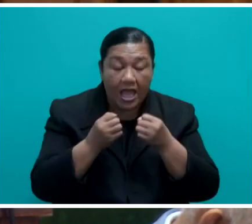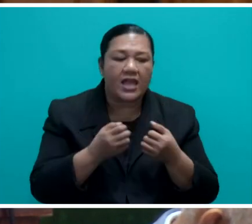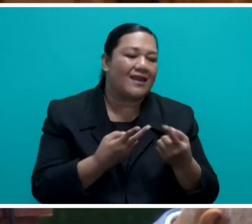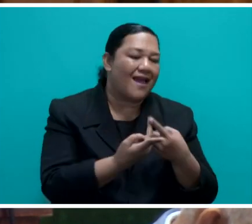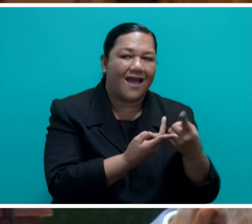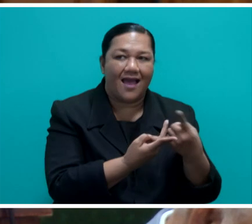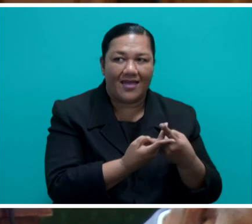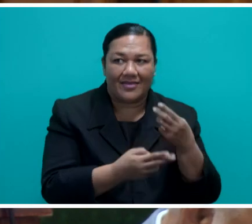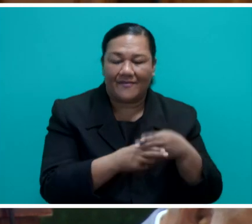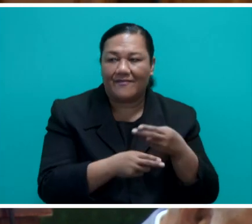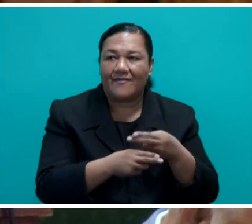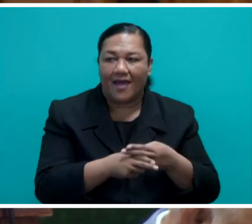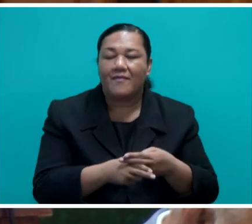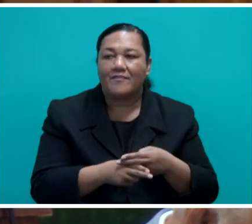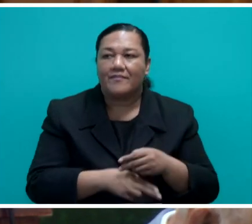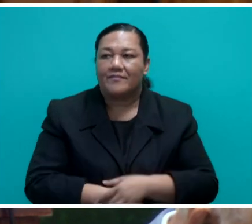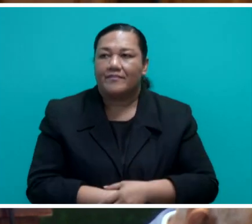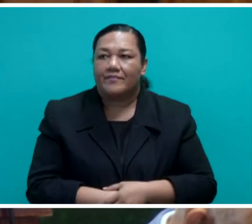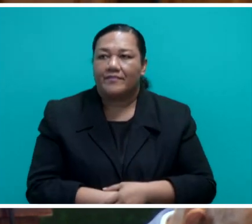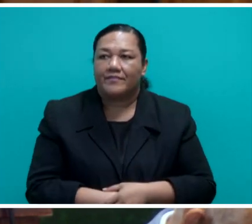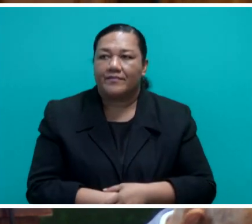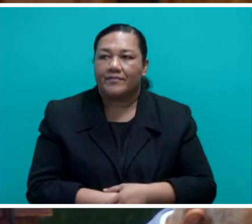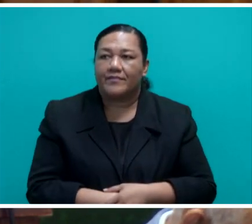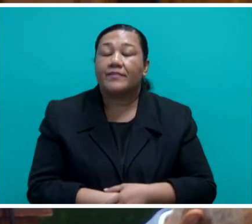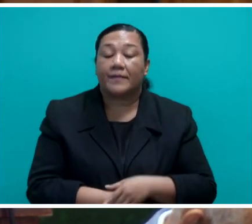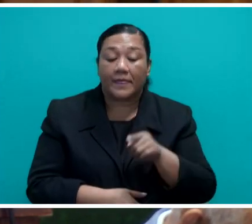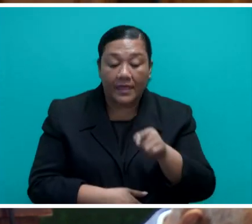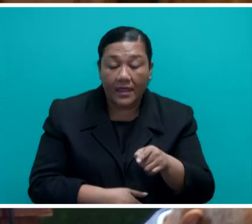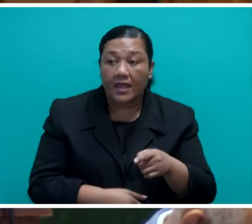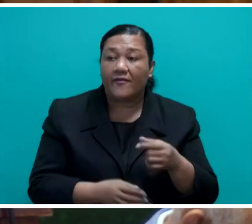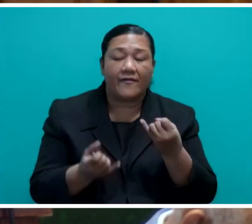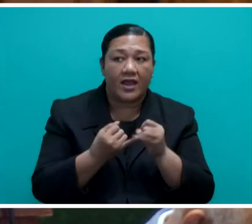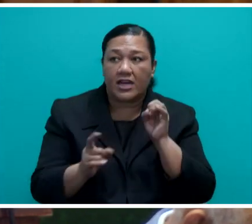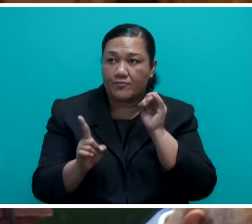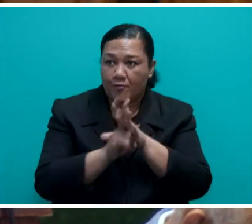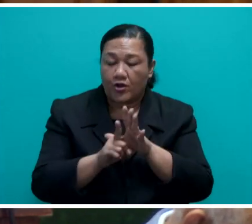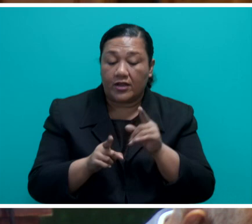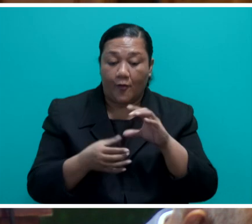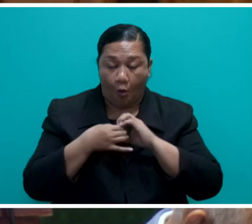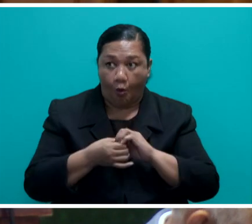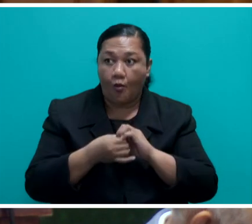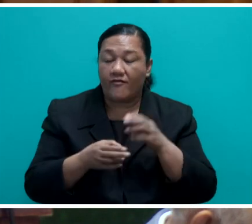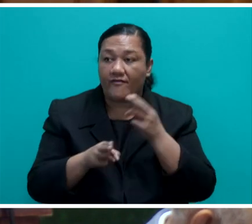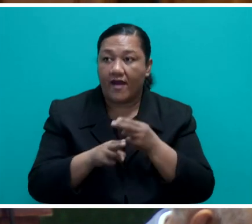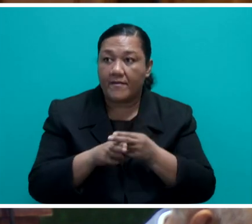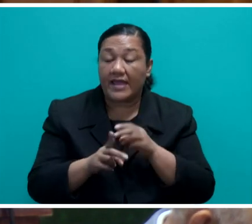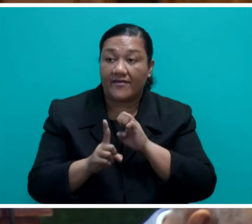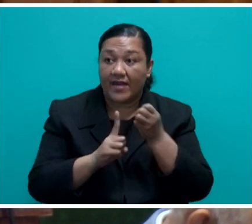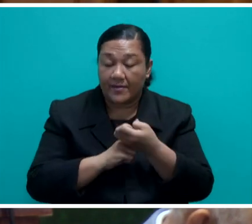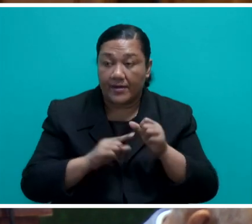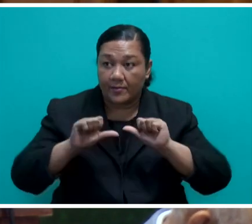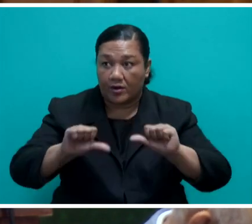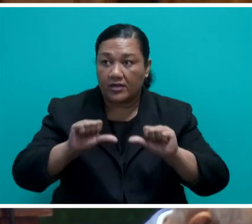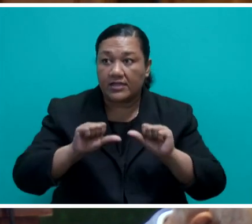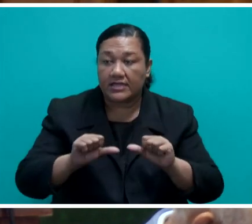Acknowledging the crucial impact that efficient drainage systems have on farming, environmental protection, and